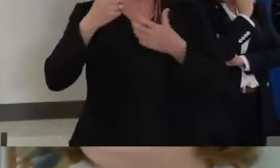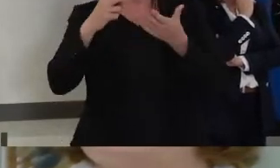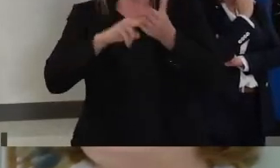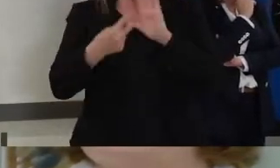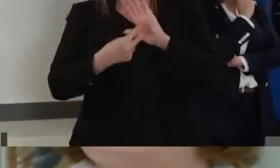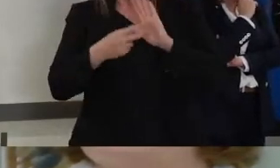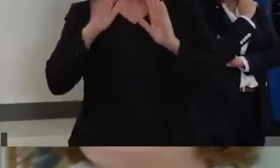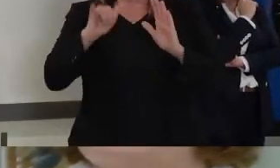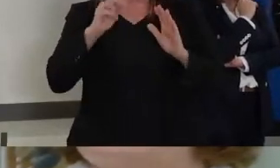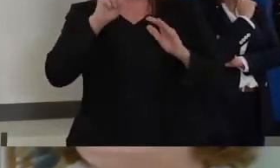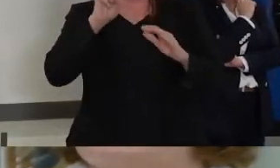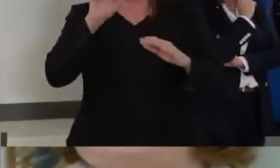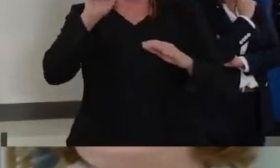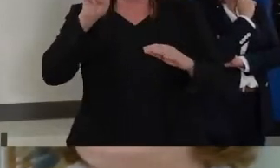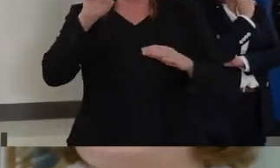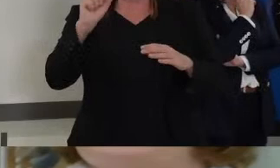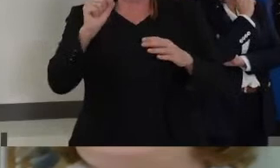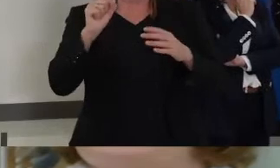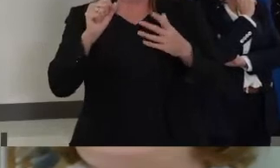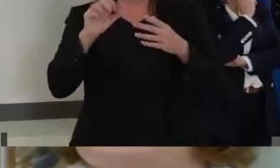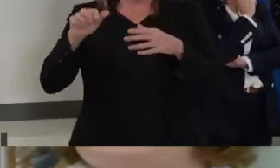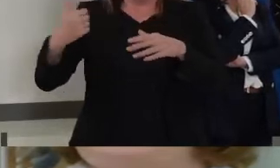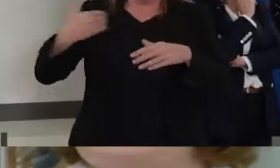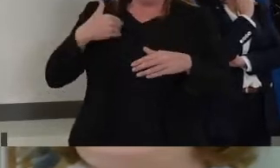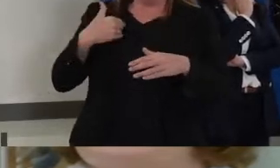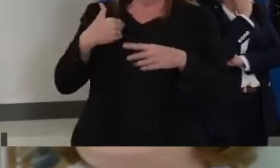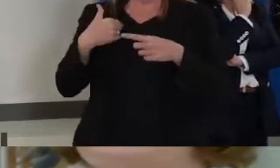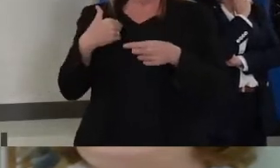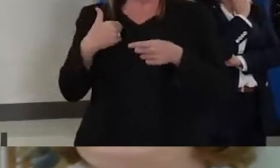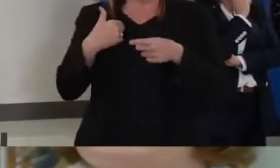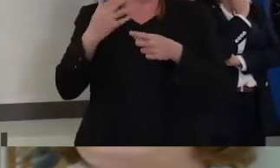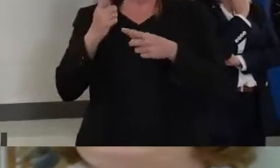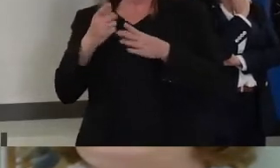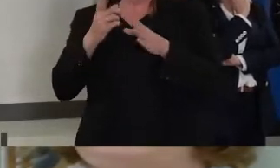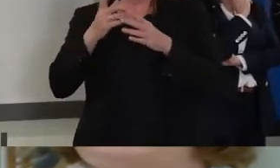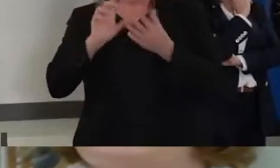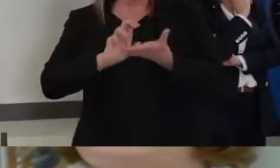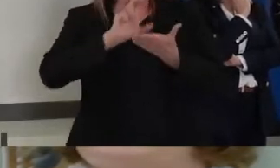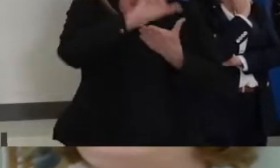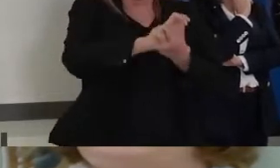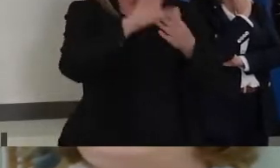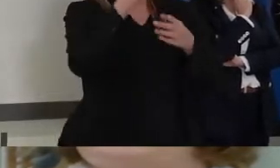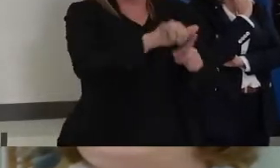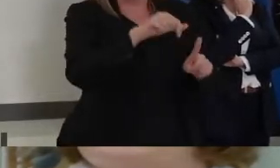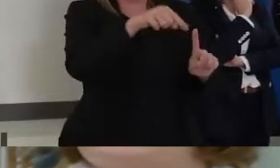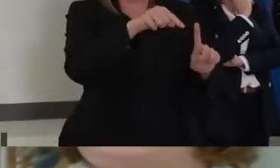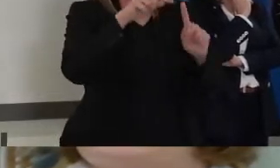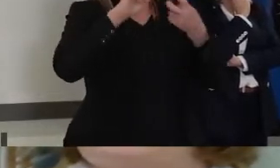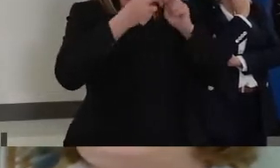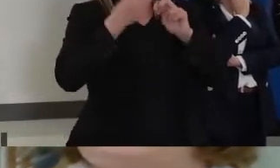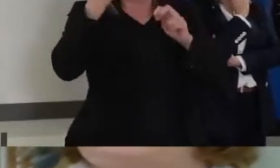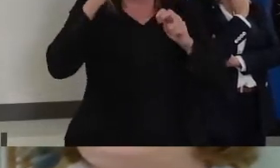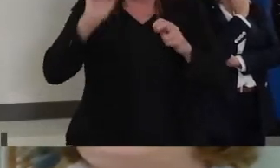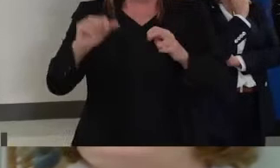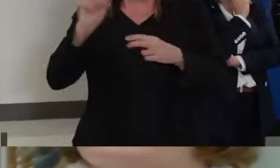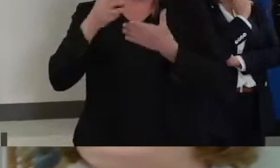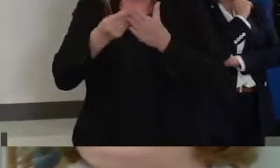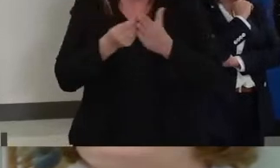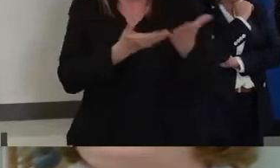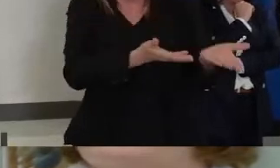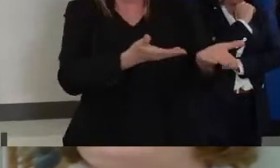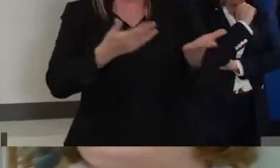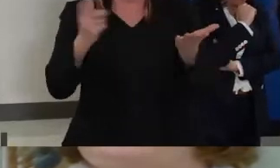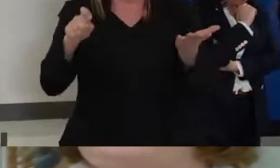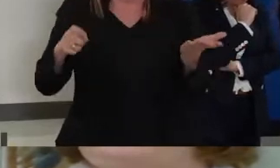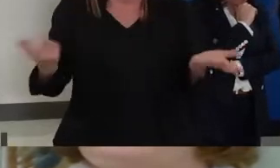put the resources that are available into that problem, because that's where the money is. In addition to a lot